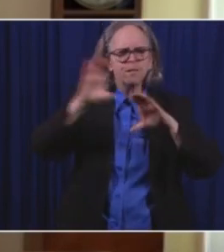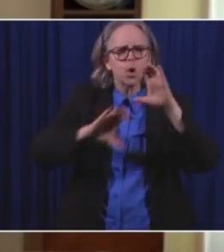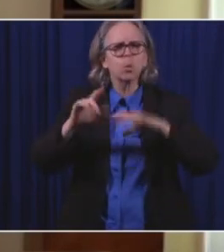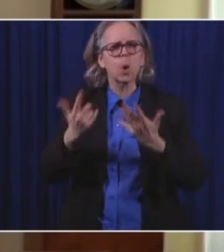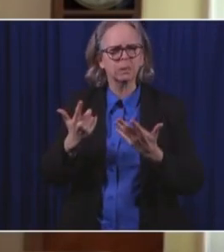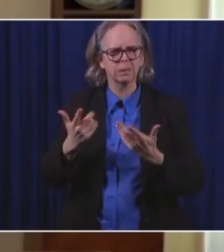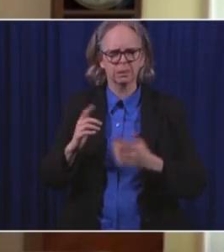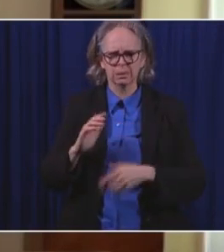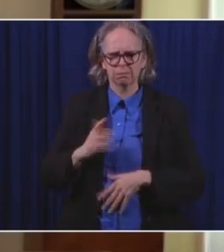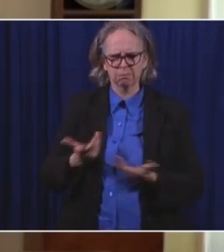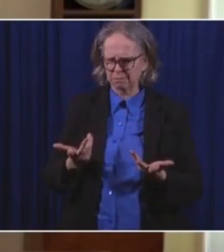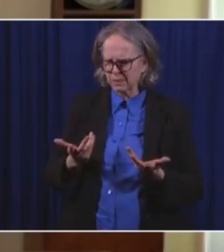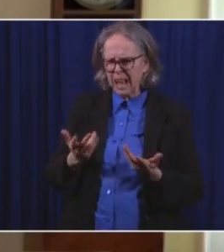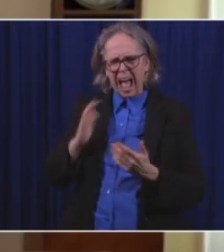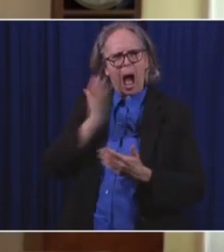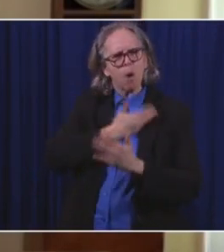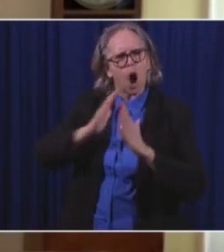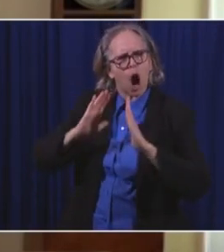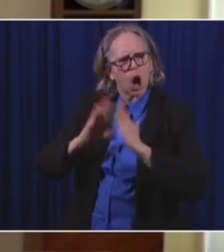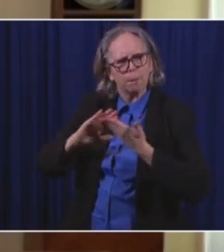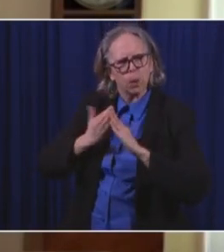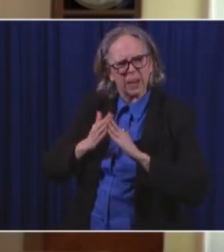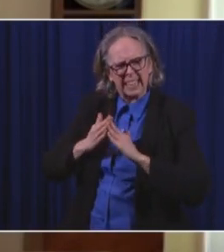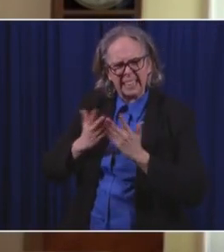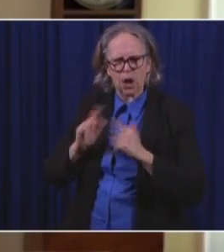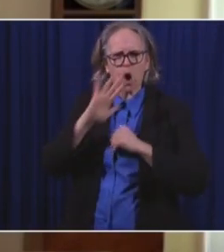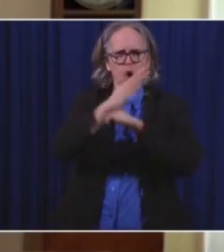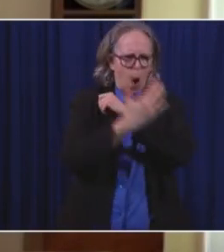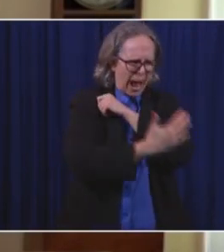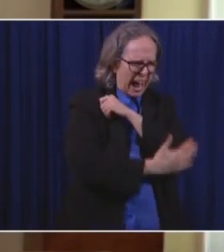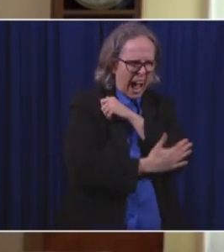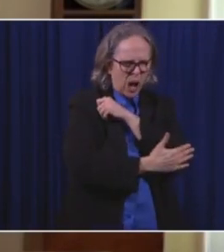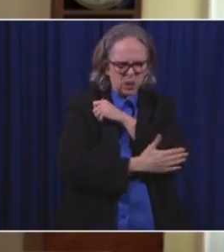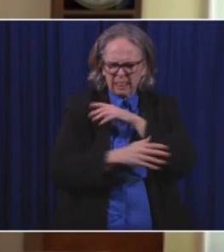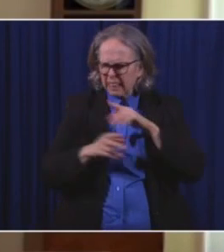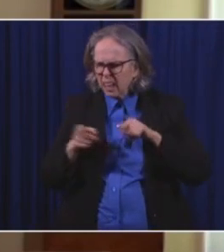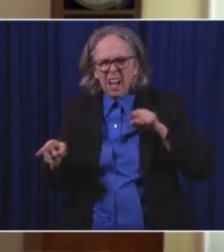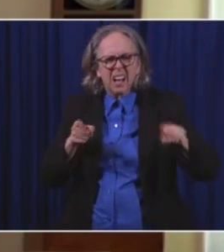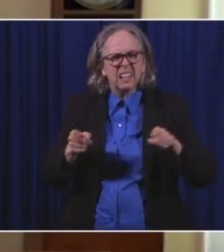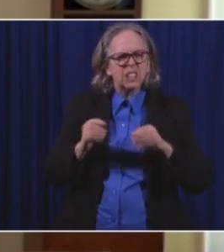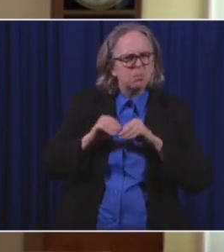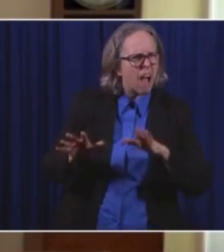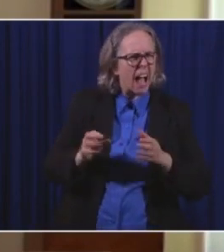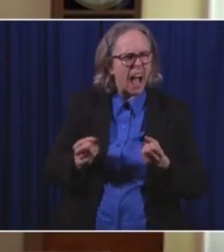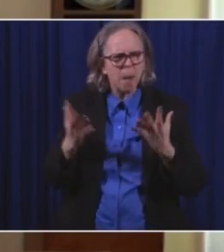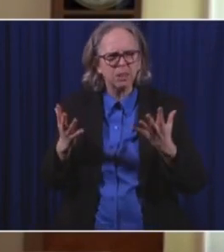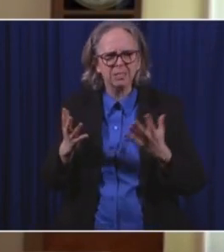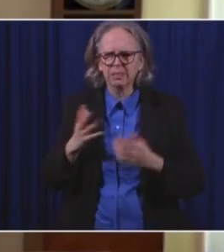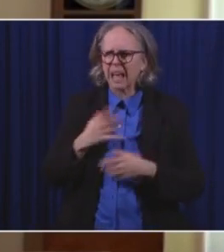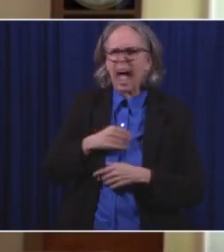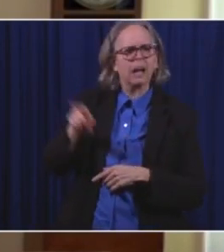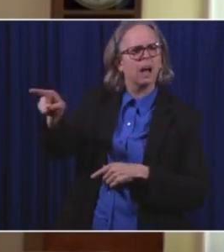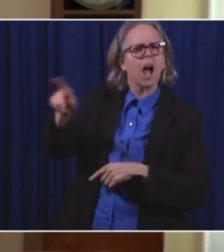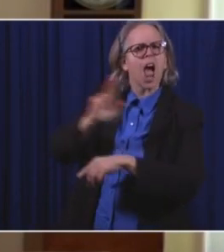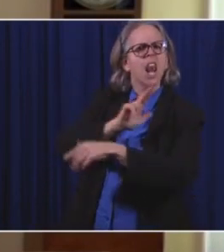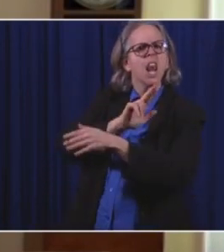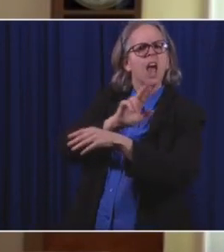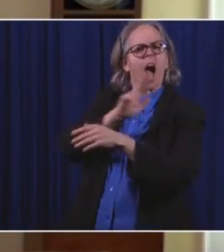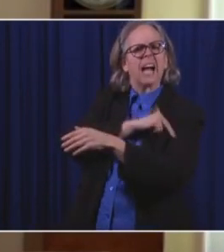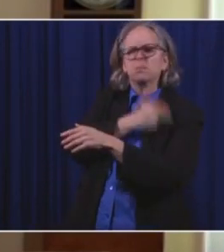county, and what is going on in the hospitals near you. Those are the 2 most important